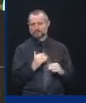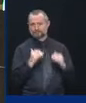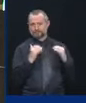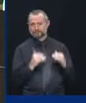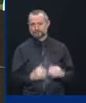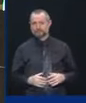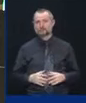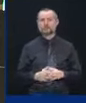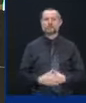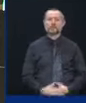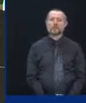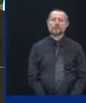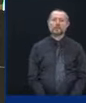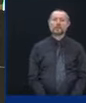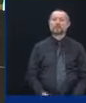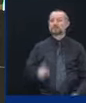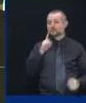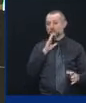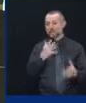Thank you.